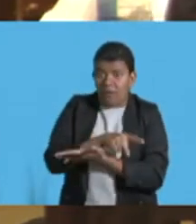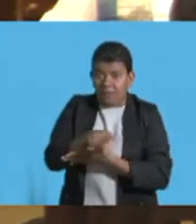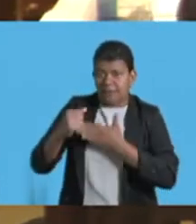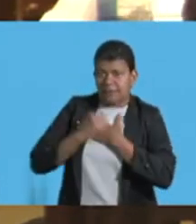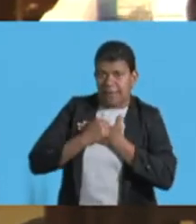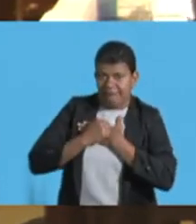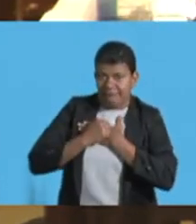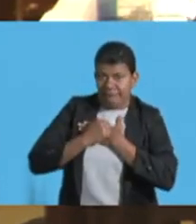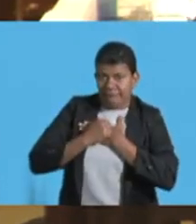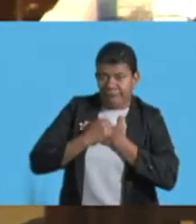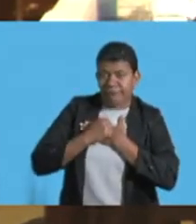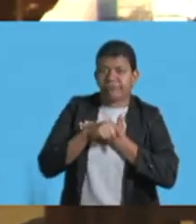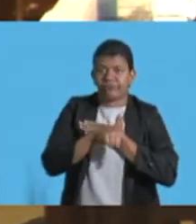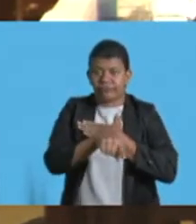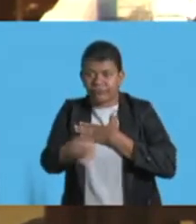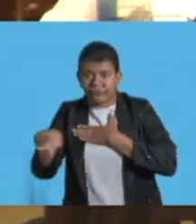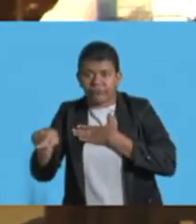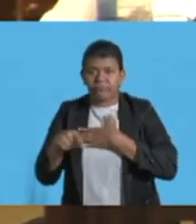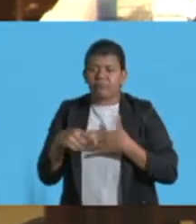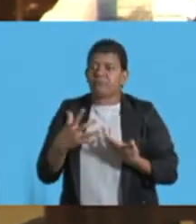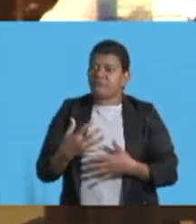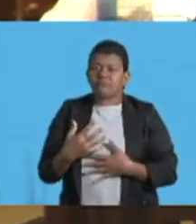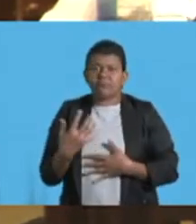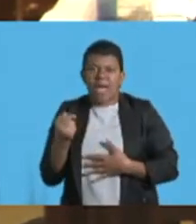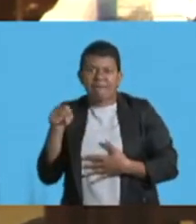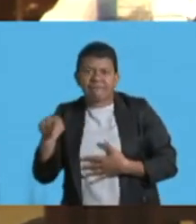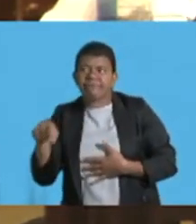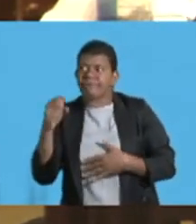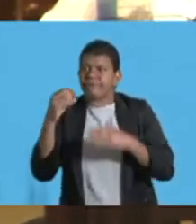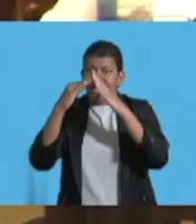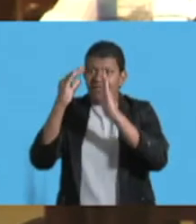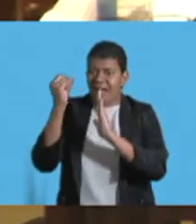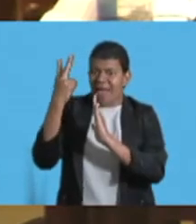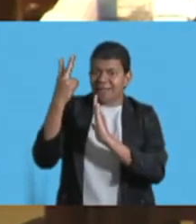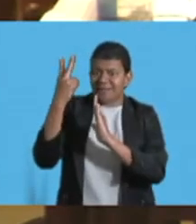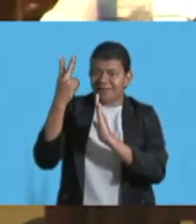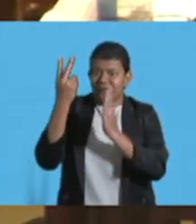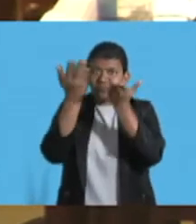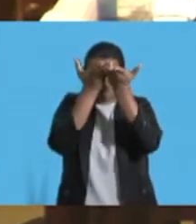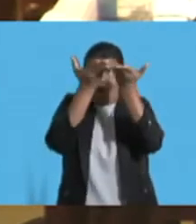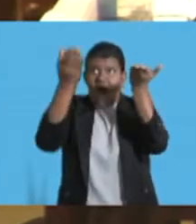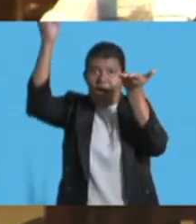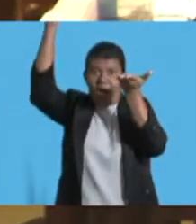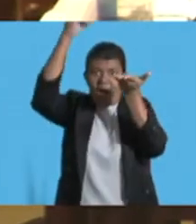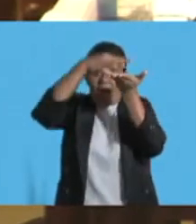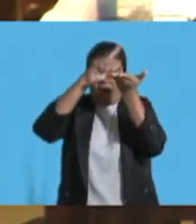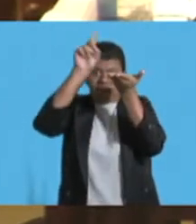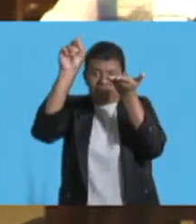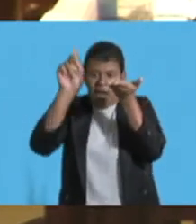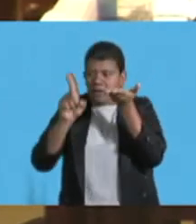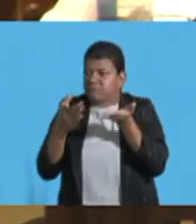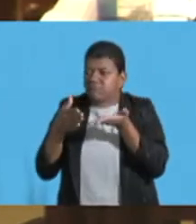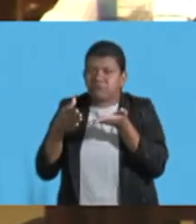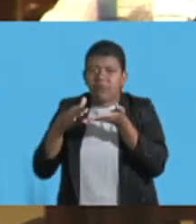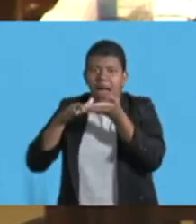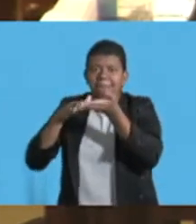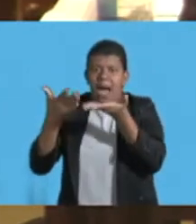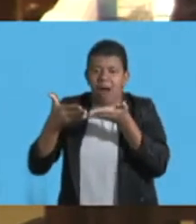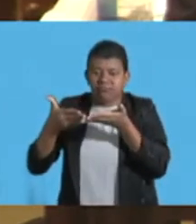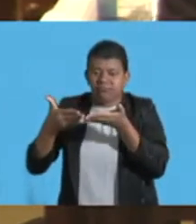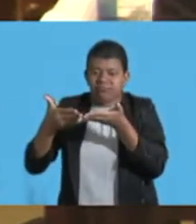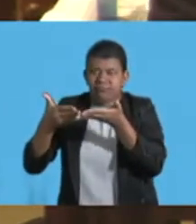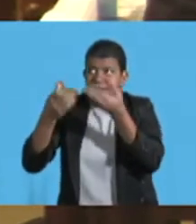maintains 86 lighthouses and the total of 1,200 beacons. Madam